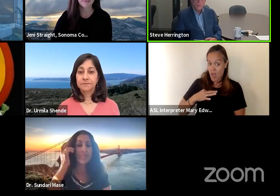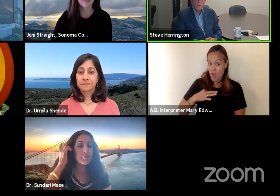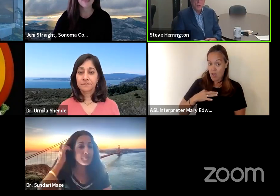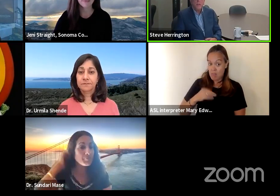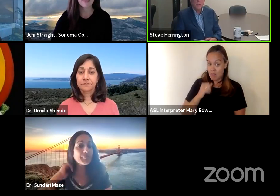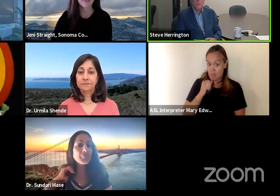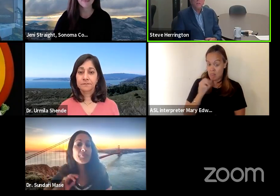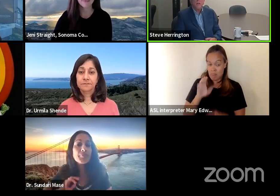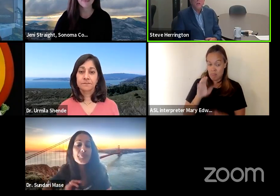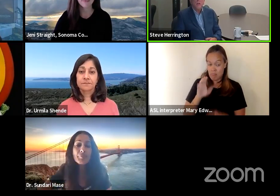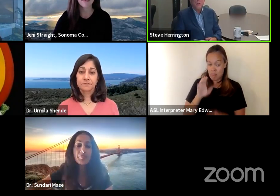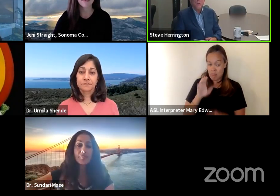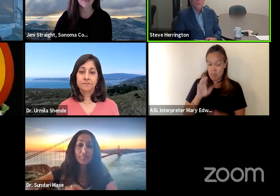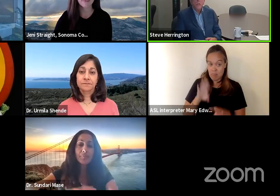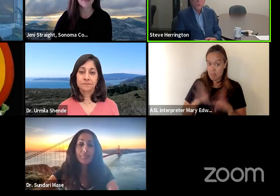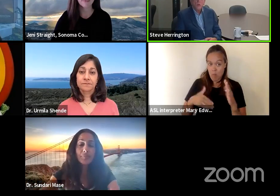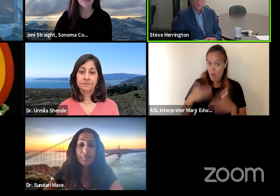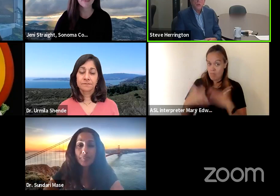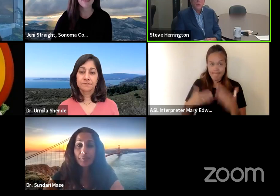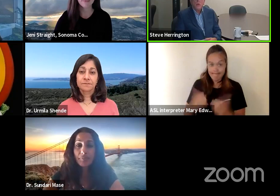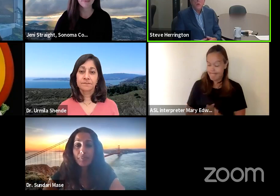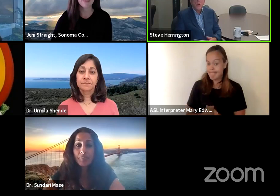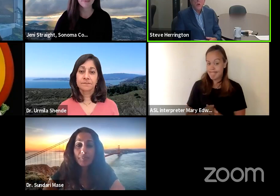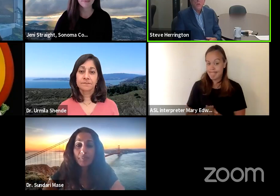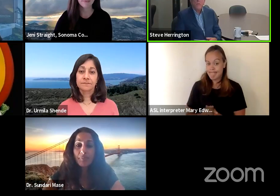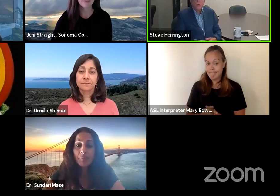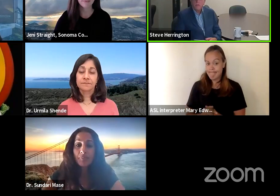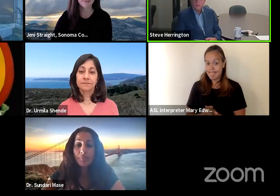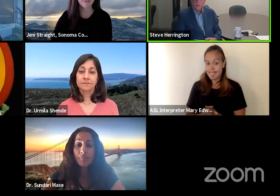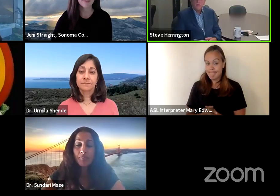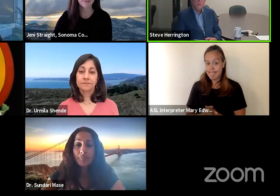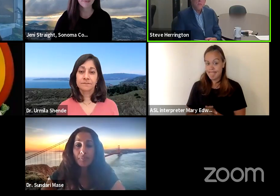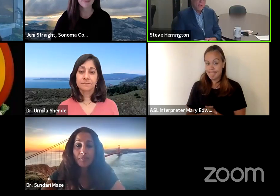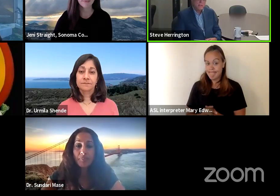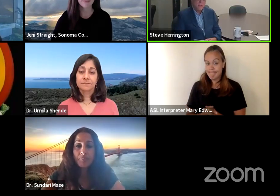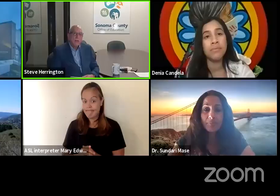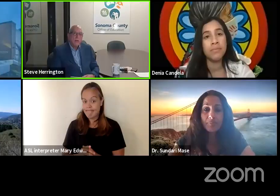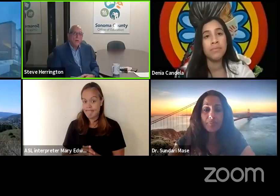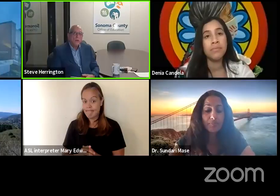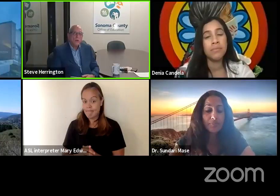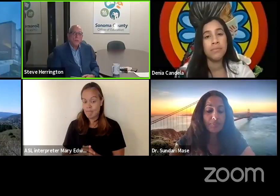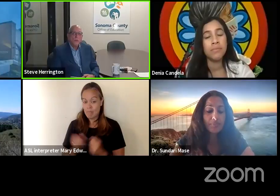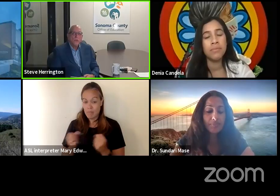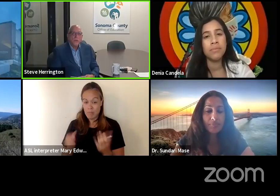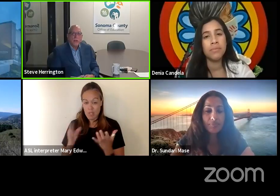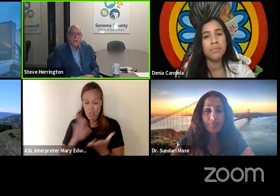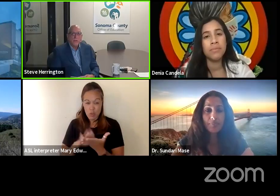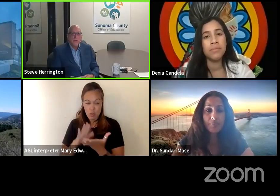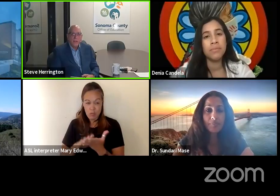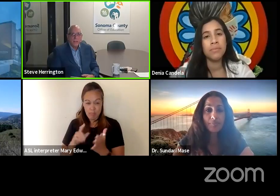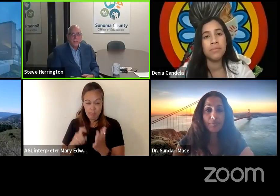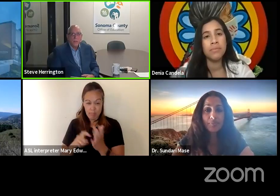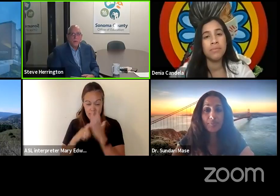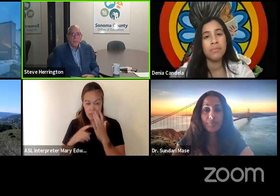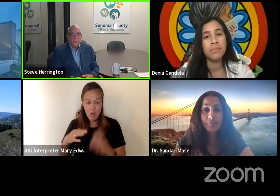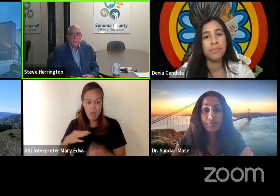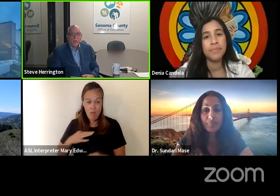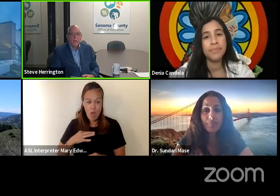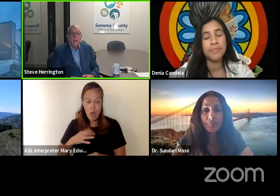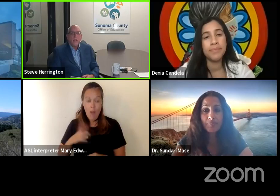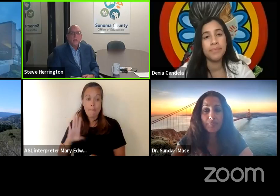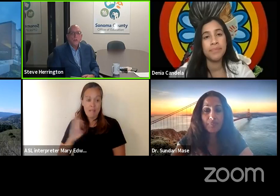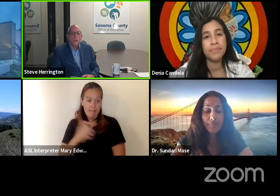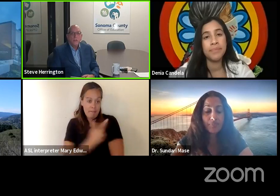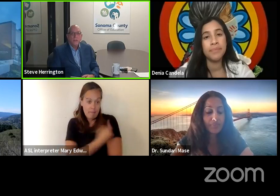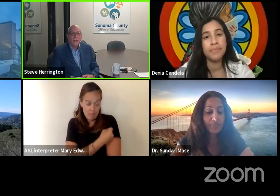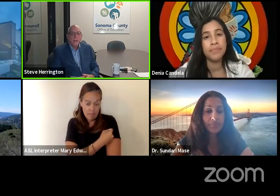be an open process but many schools are going to require that volunteers be vaccinated or show proof of a negative test to participate